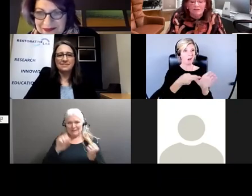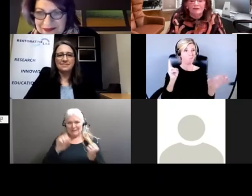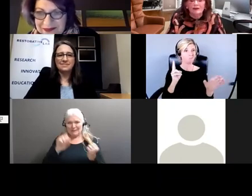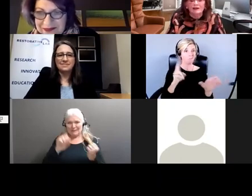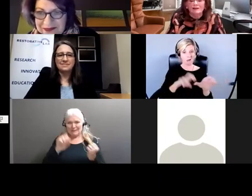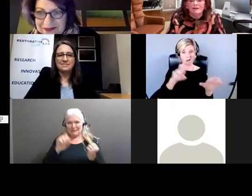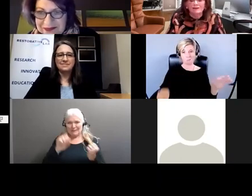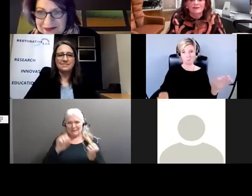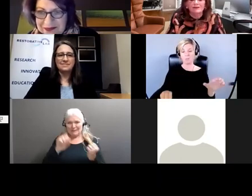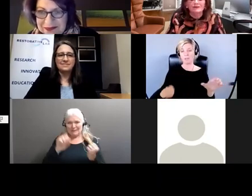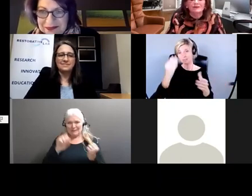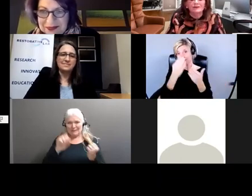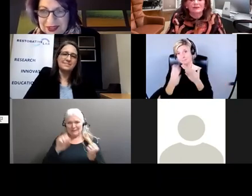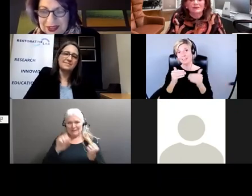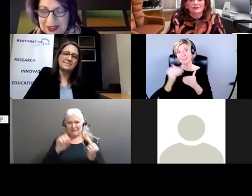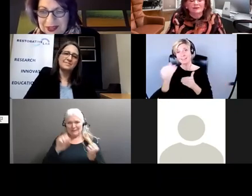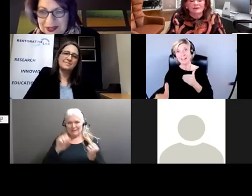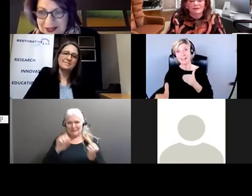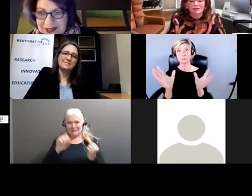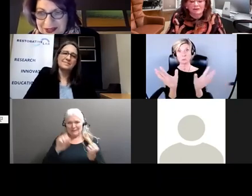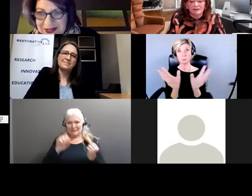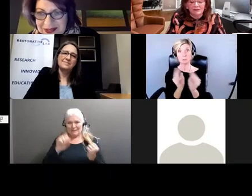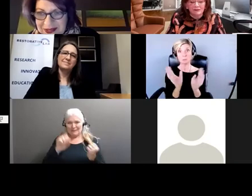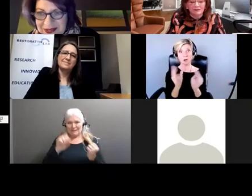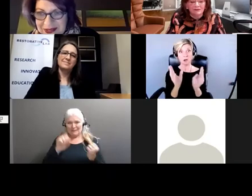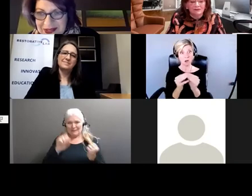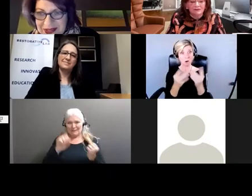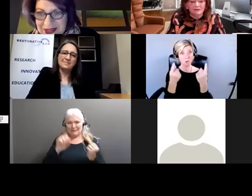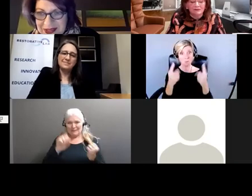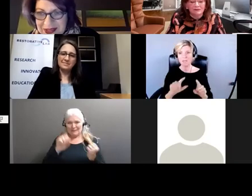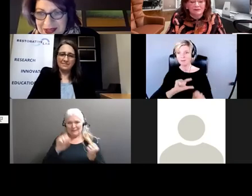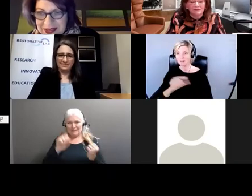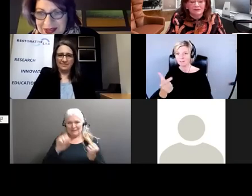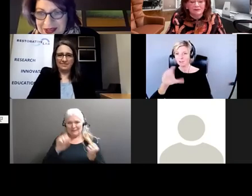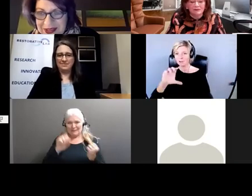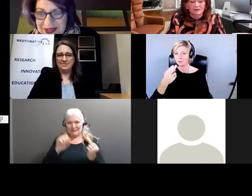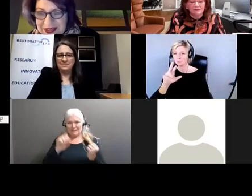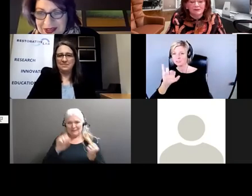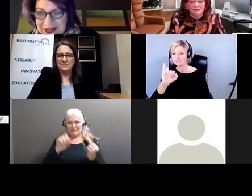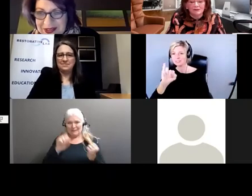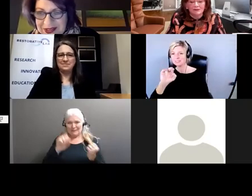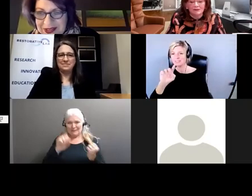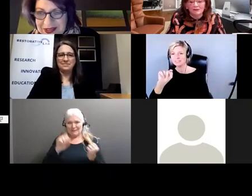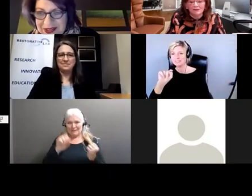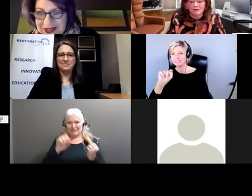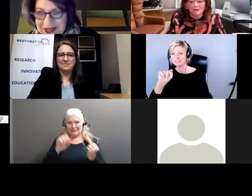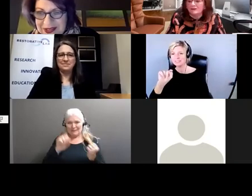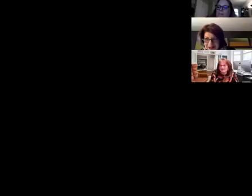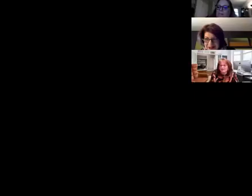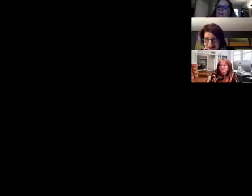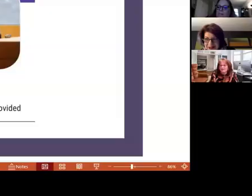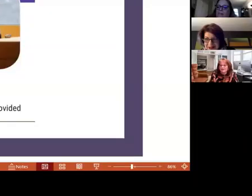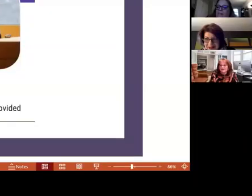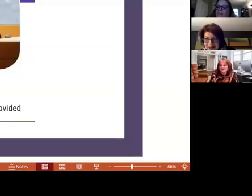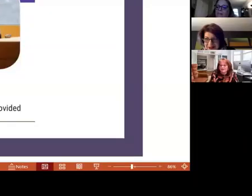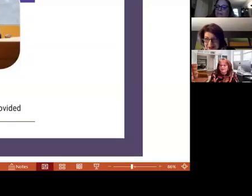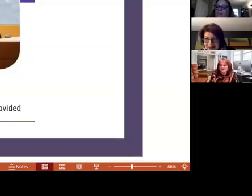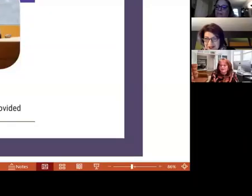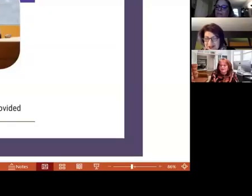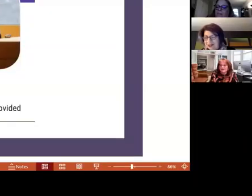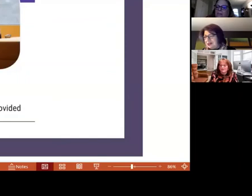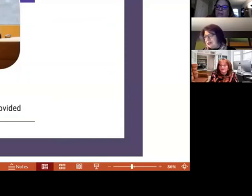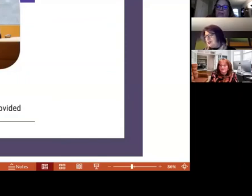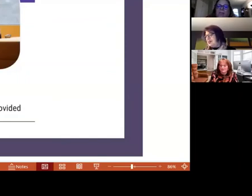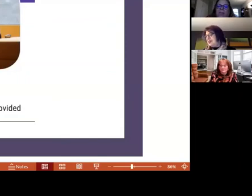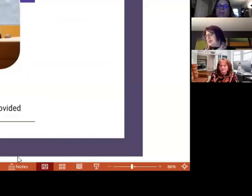next webinar coming up that's going to be very soon. Christine, are you with us? Thank you so much, Benedict, and all our wonderful